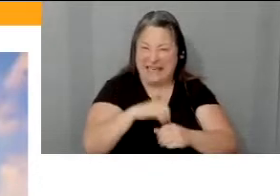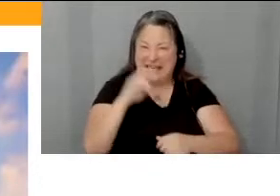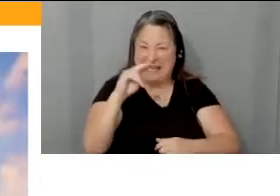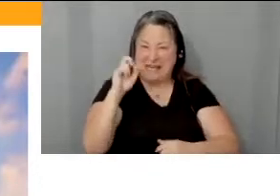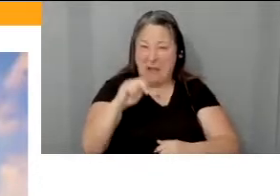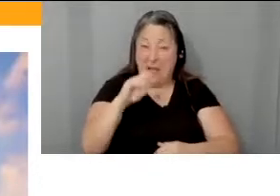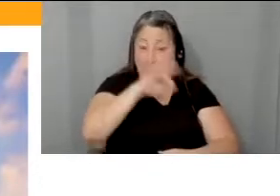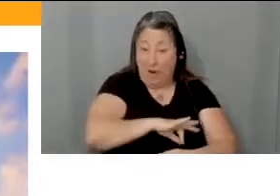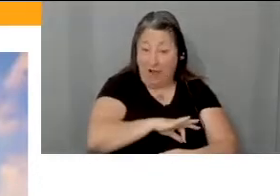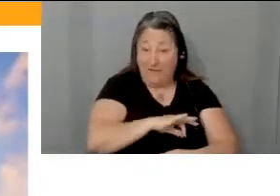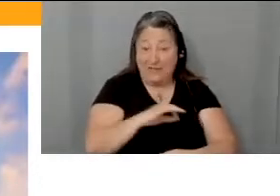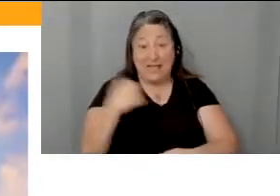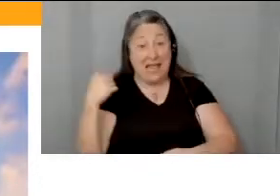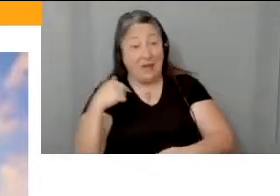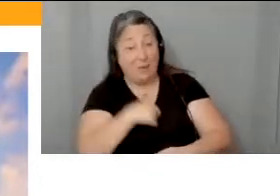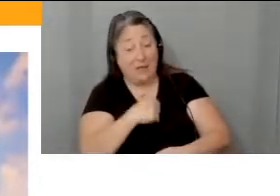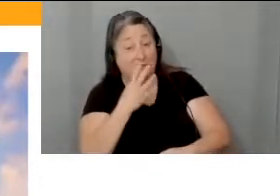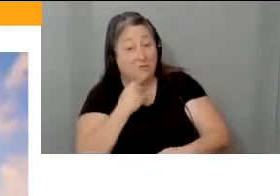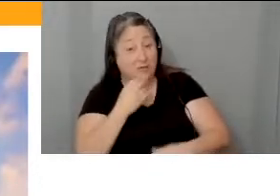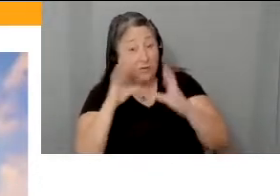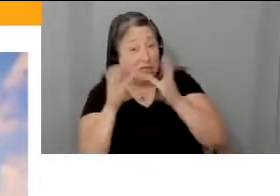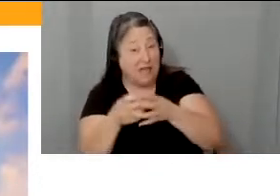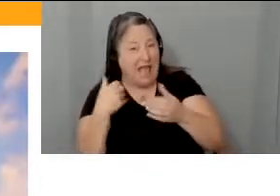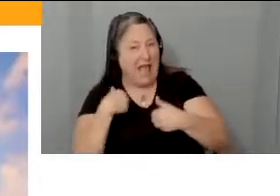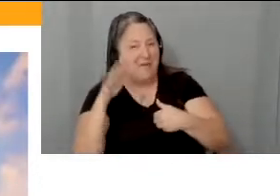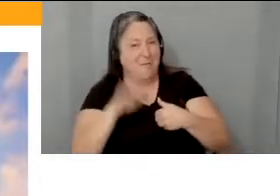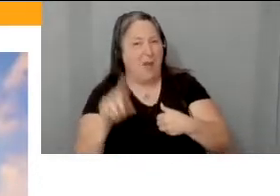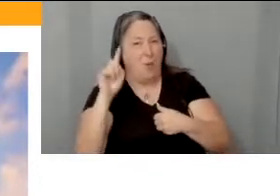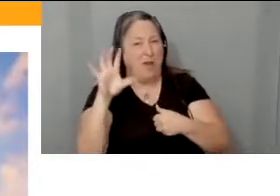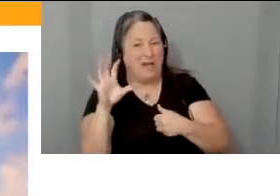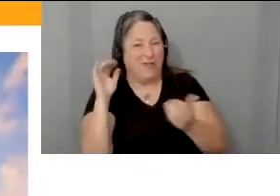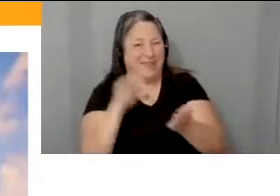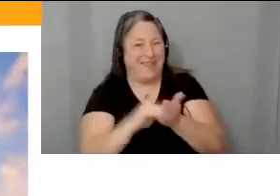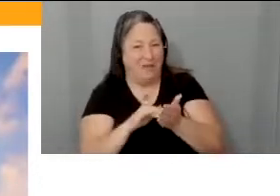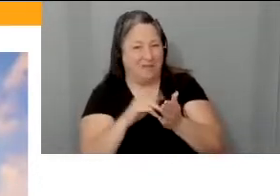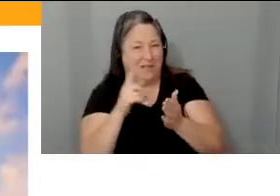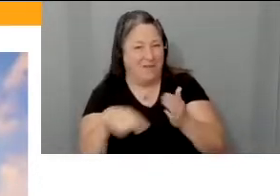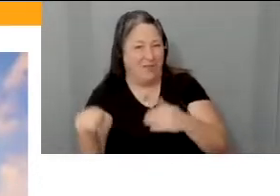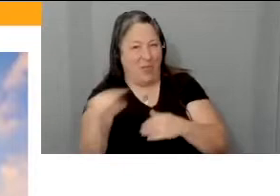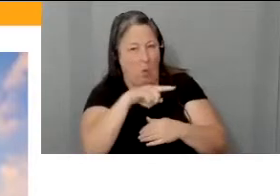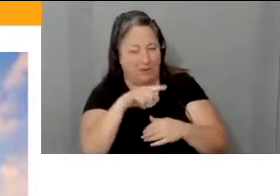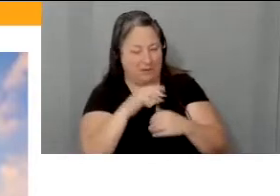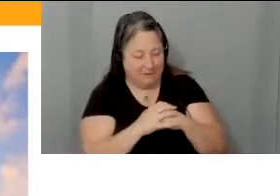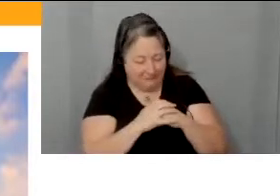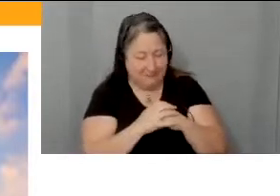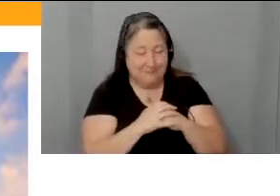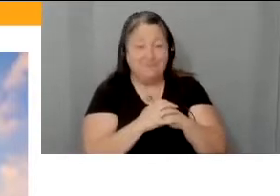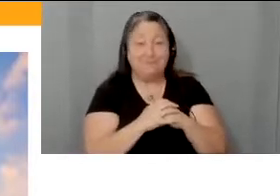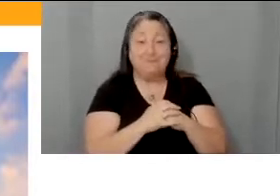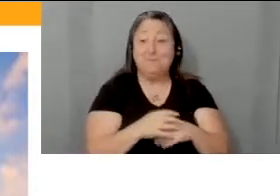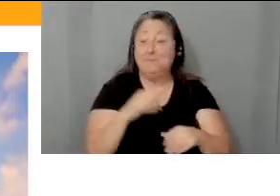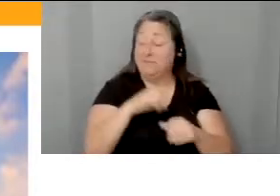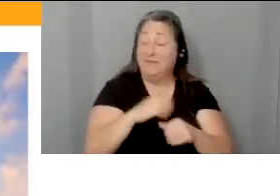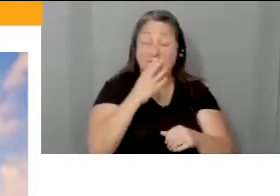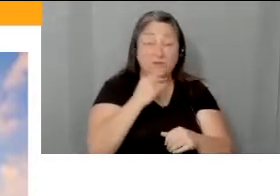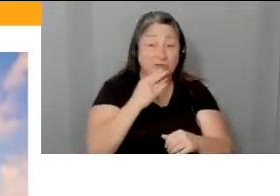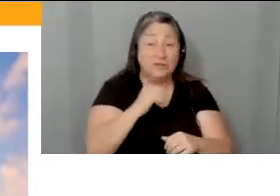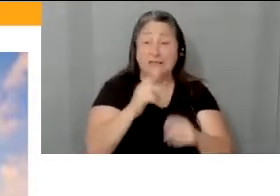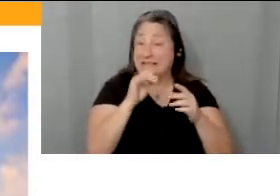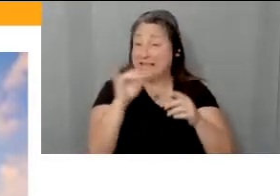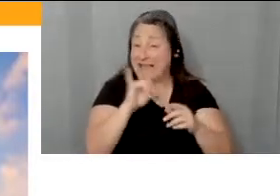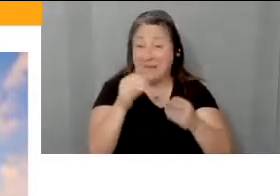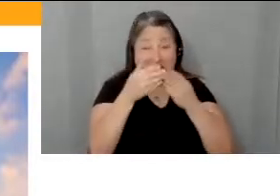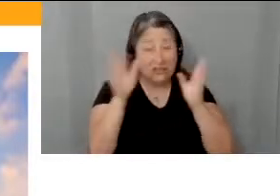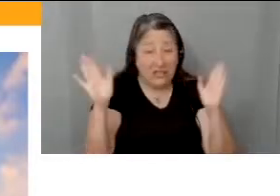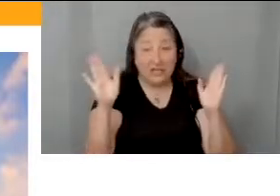about 100,000 of those. And part of what's happening in the Jewish nonprofit sector, just like general society, is some